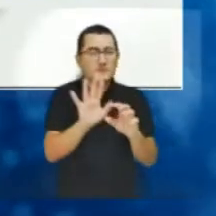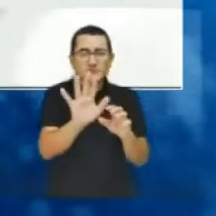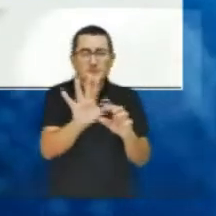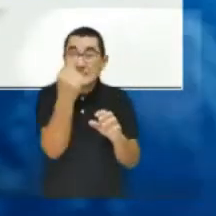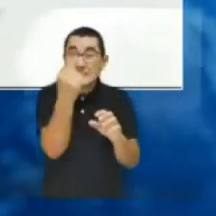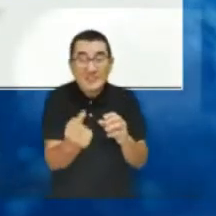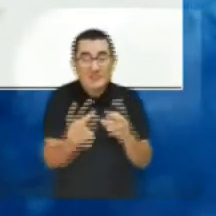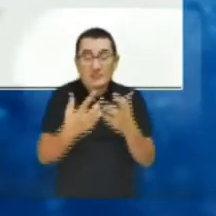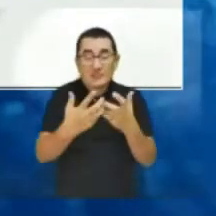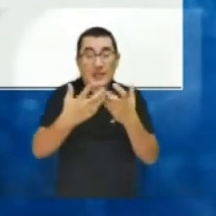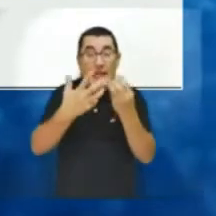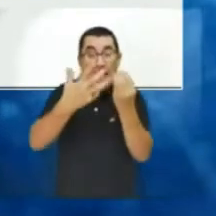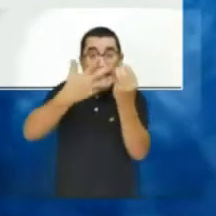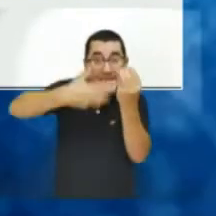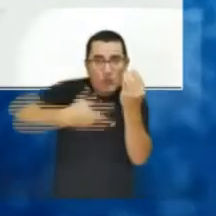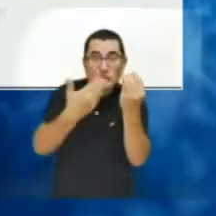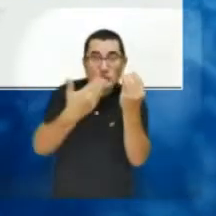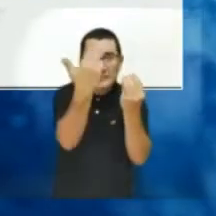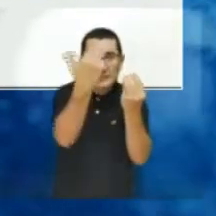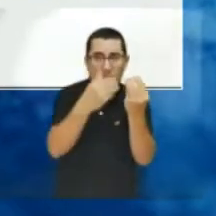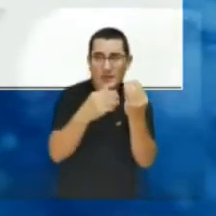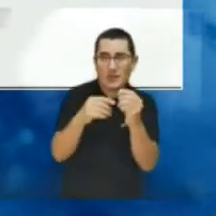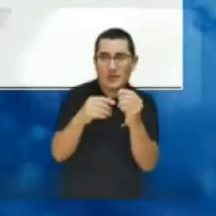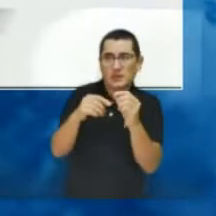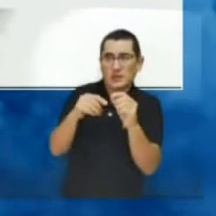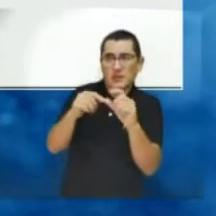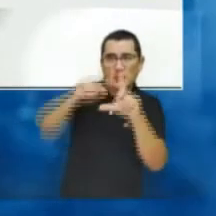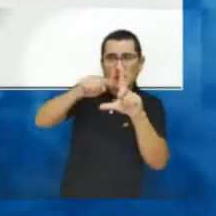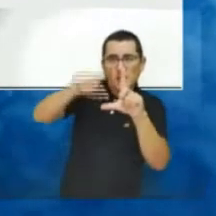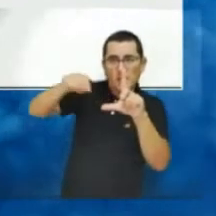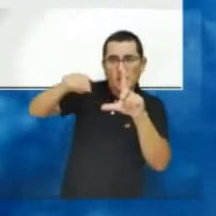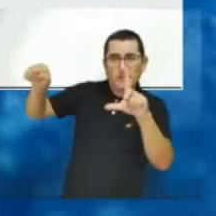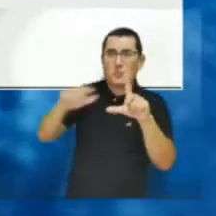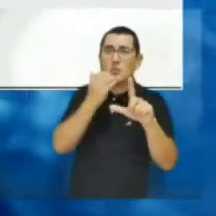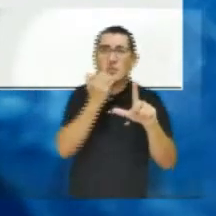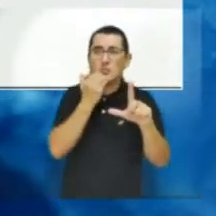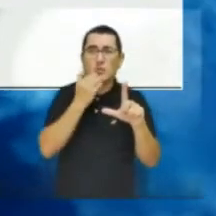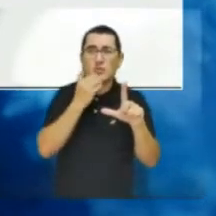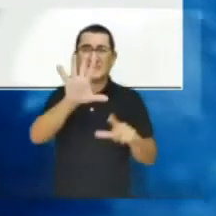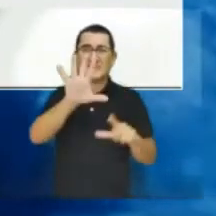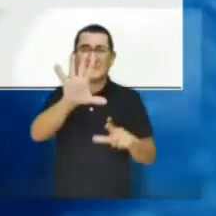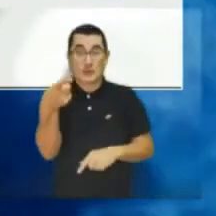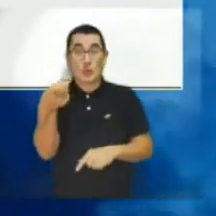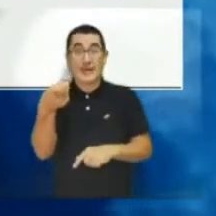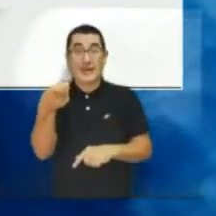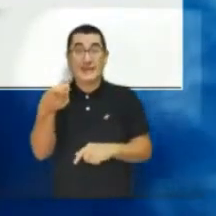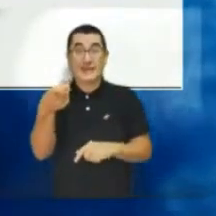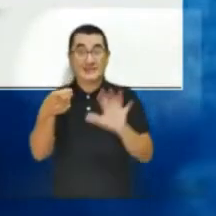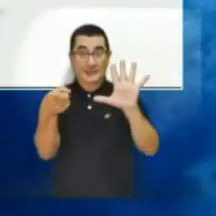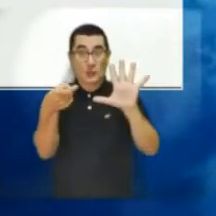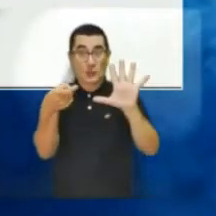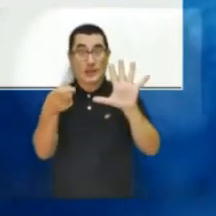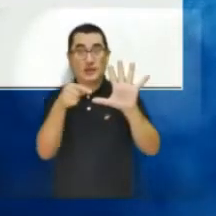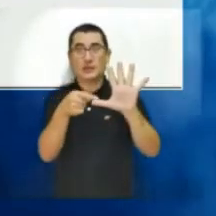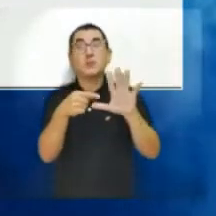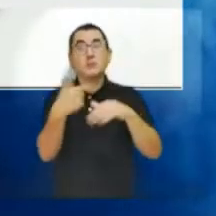For 5G, we have been working on experiments, and now 5G is deployed in France in the